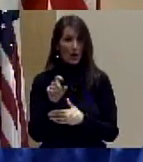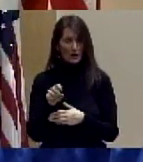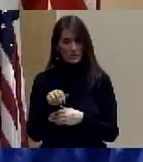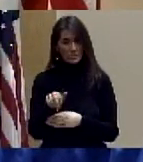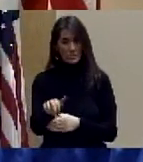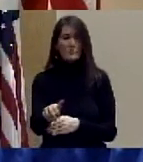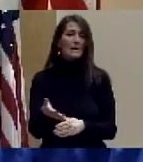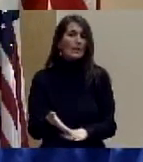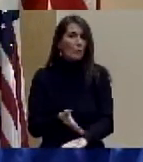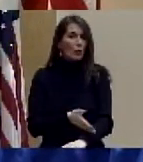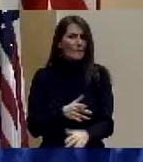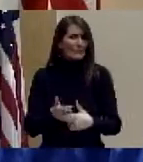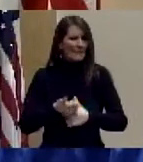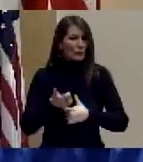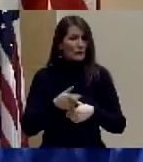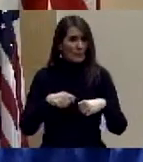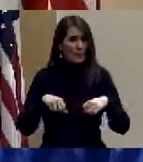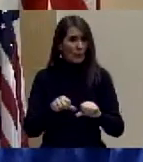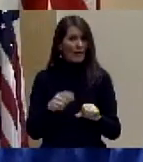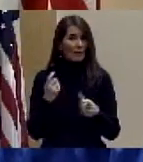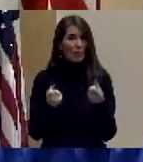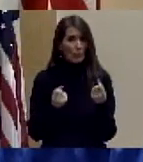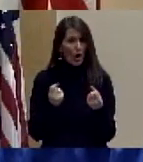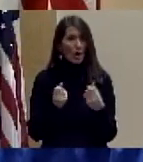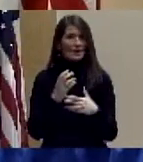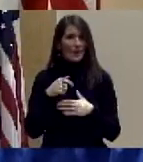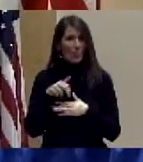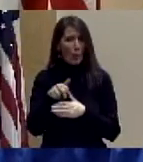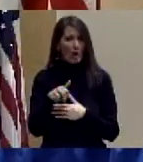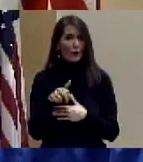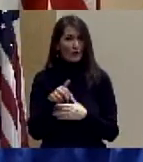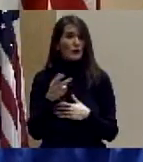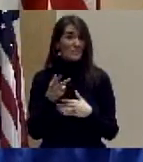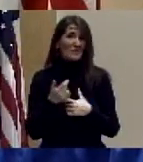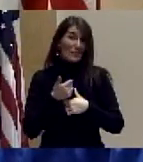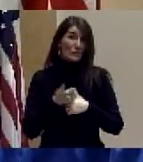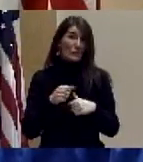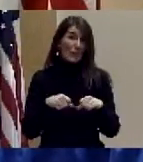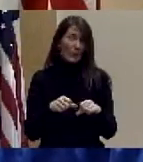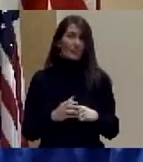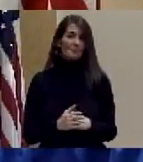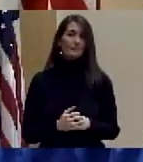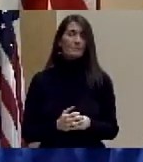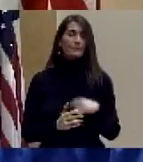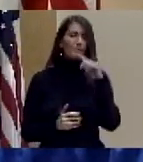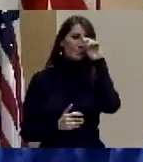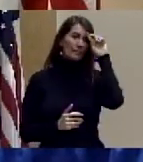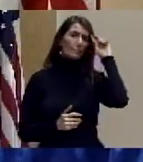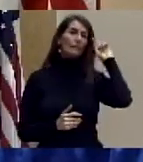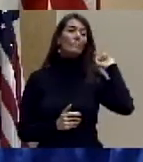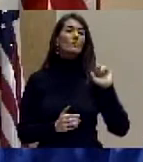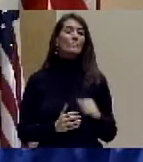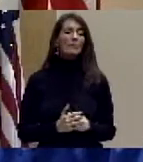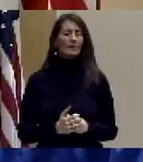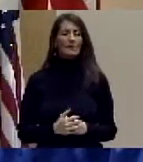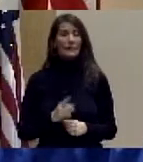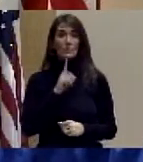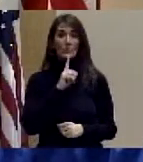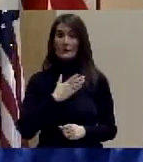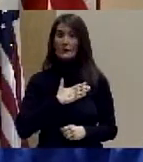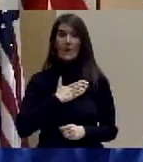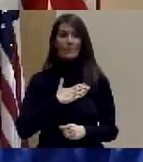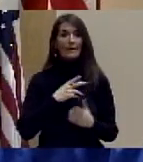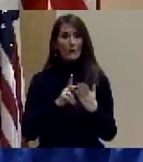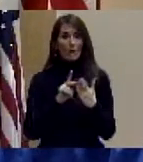a dangerous area for cars and pedestrians alike. Now, as much as I am pleased that this